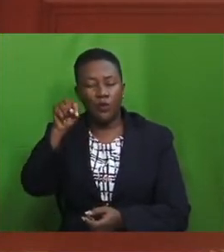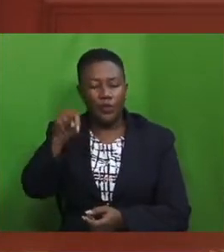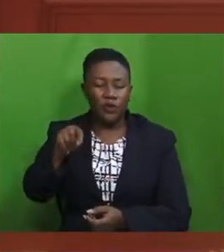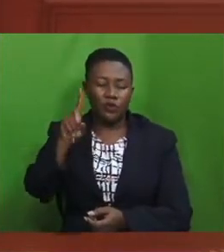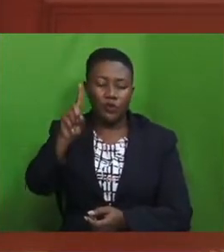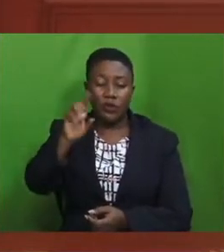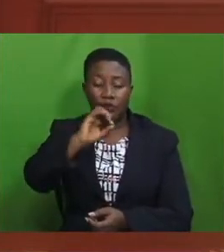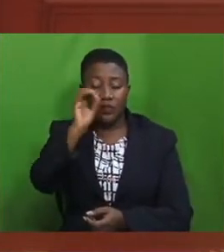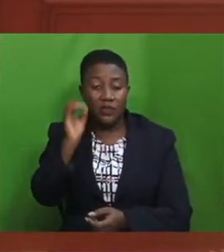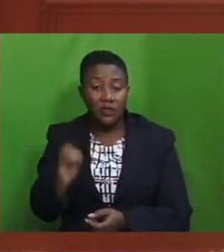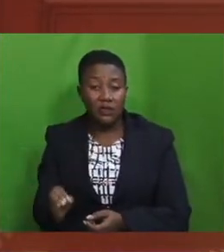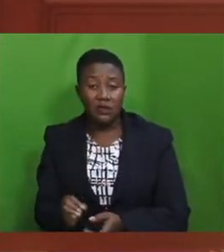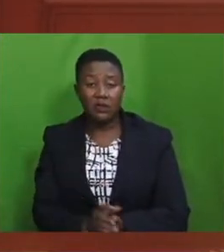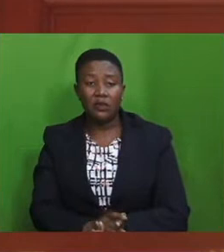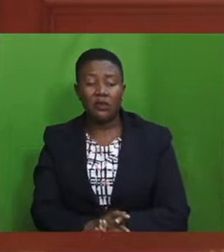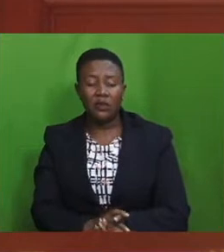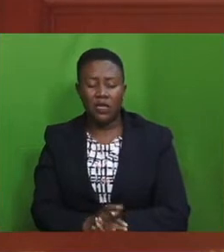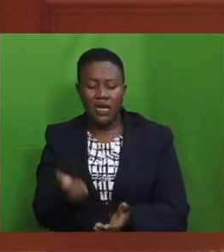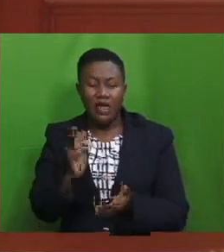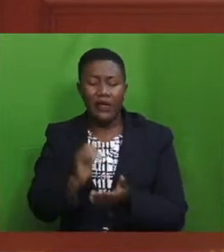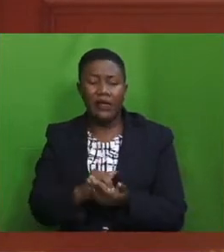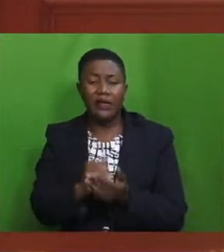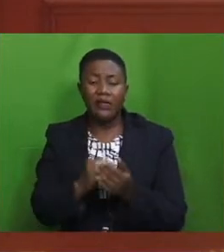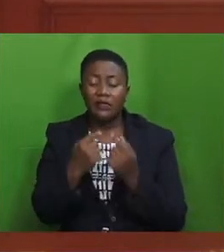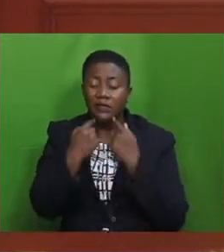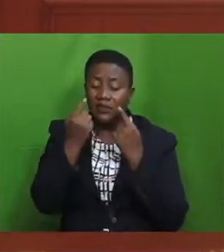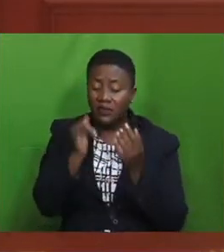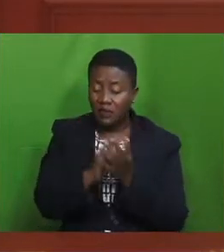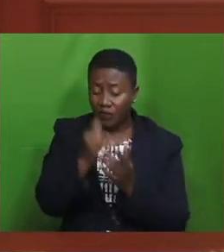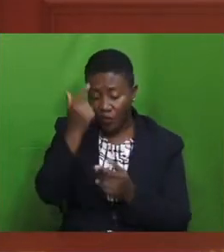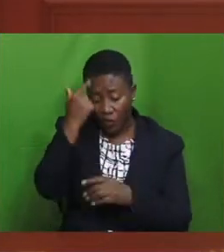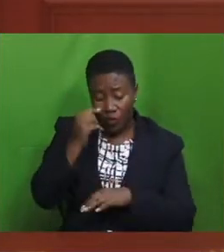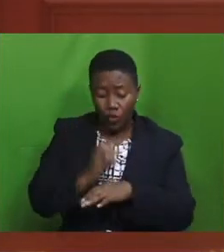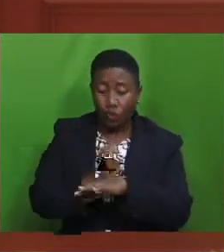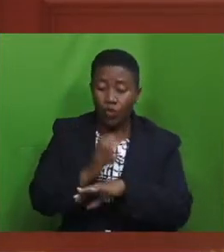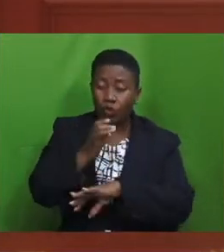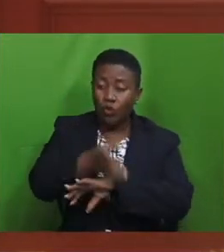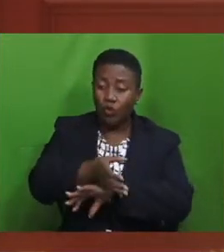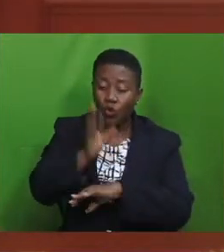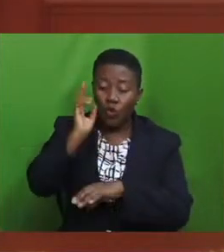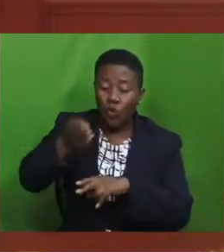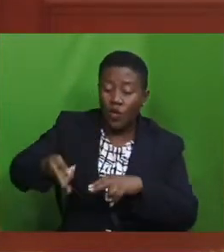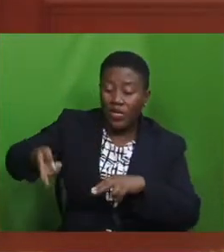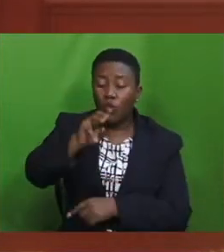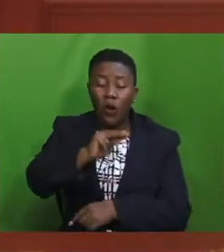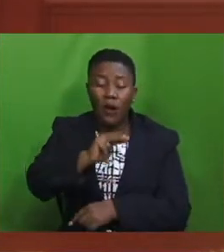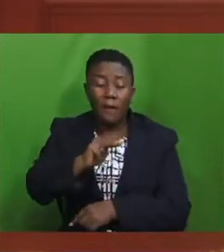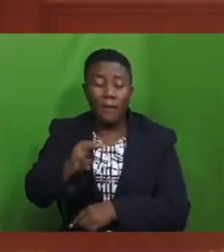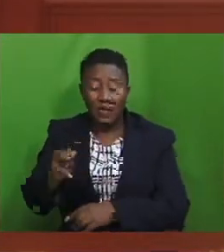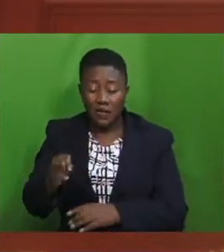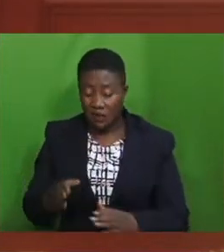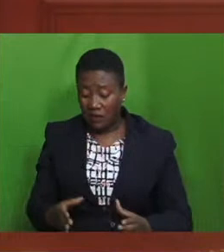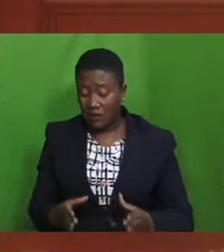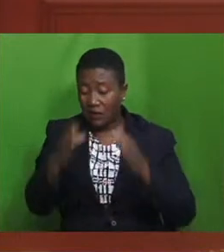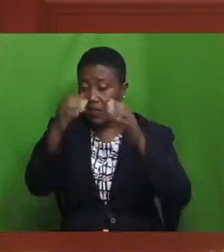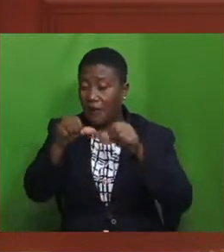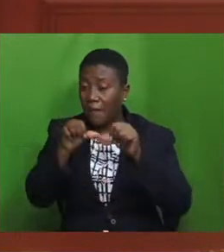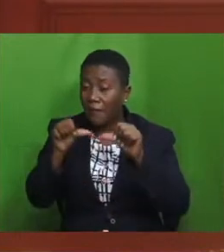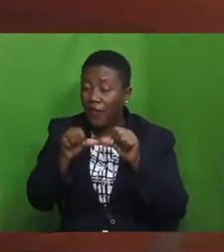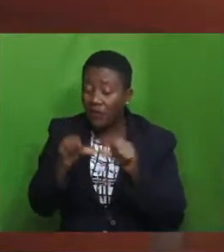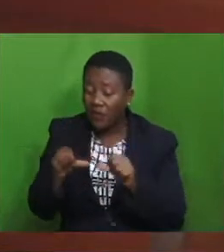1.9%. And Mr. Speaker, they are saying that because cocoa is likely to increase to 1 million tons,